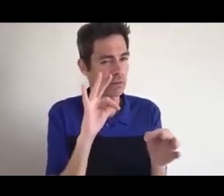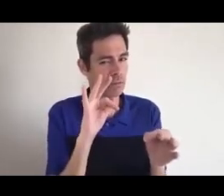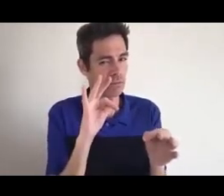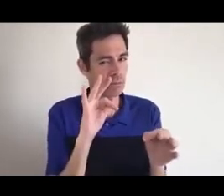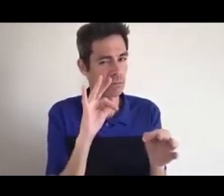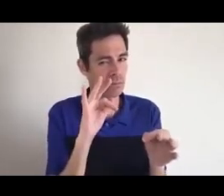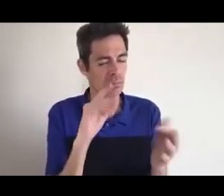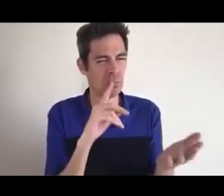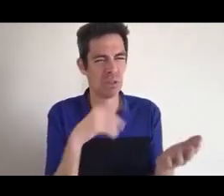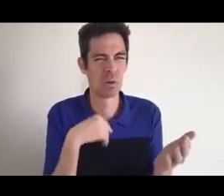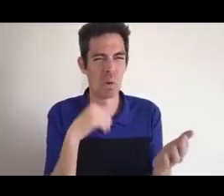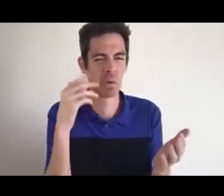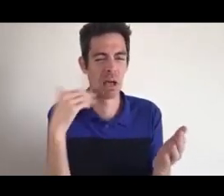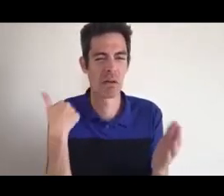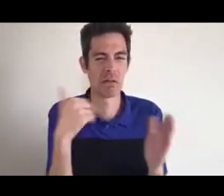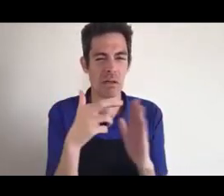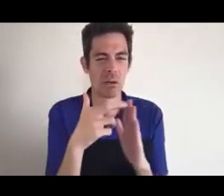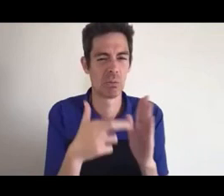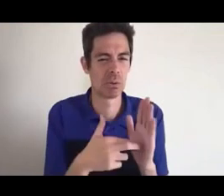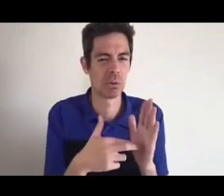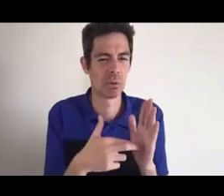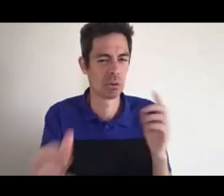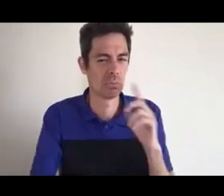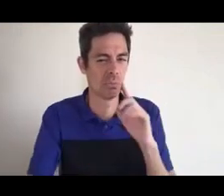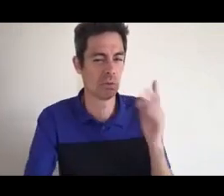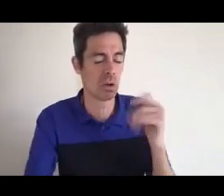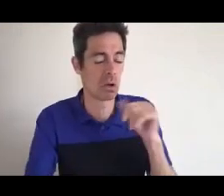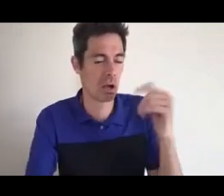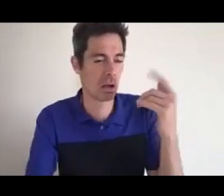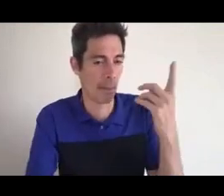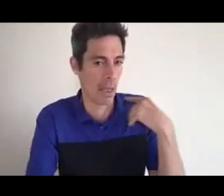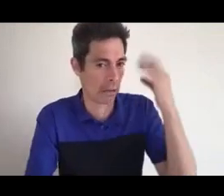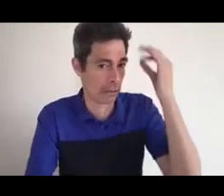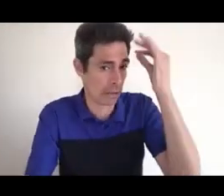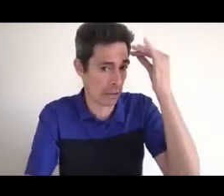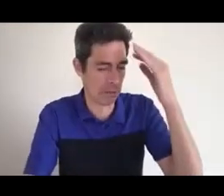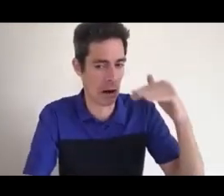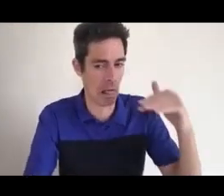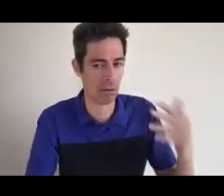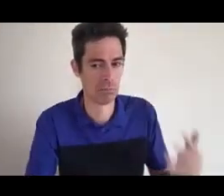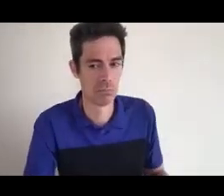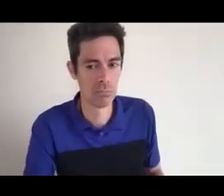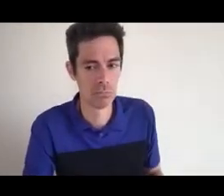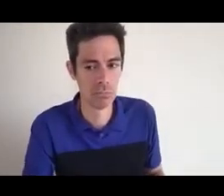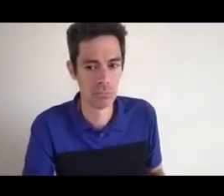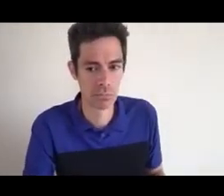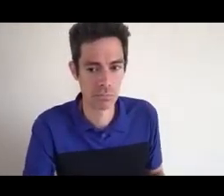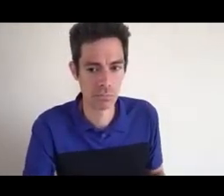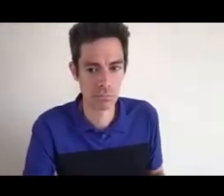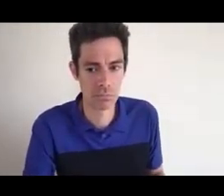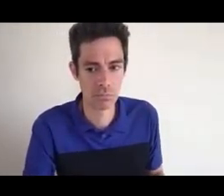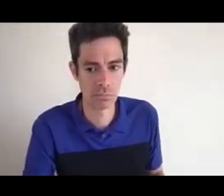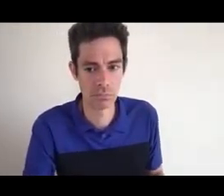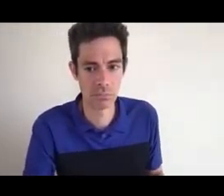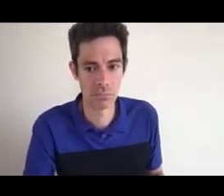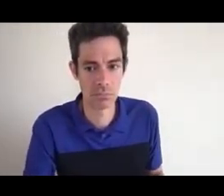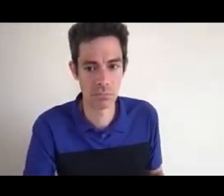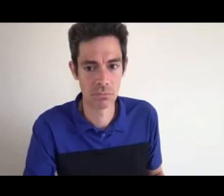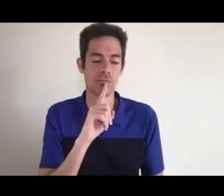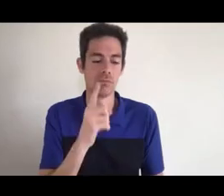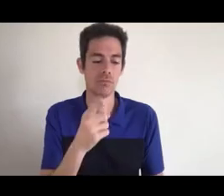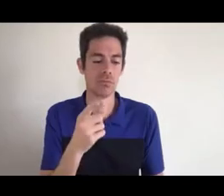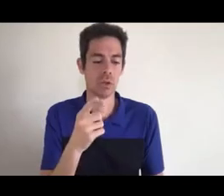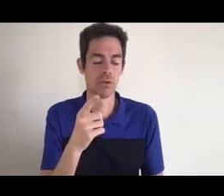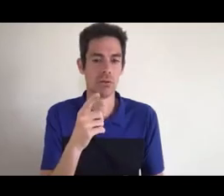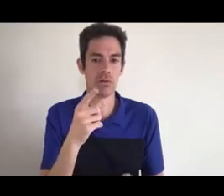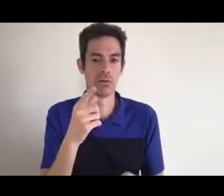Like I said, if I'm not sure that there's any specific rules, I'll think about it. Nothing's come to mind.